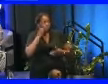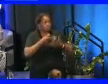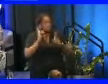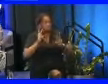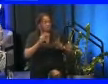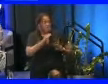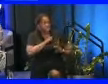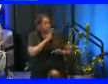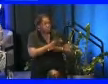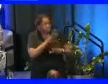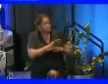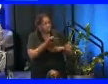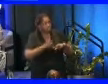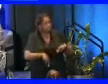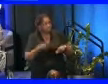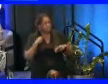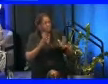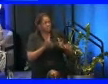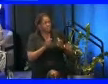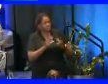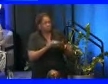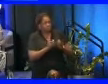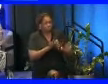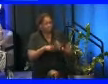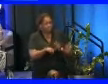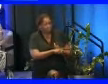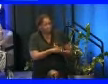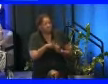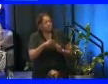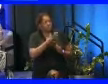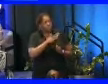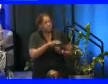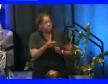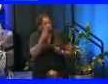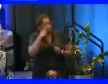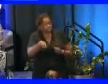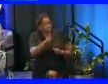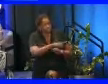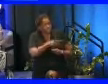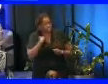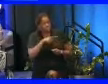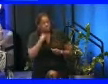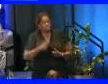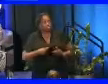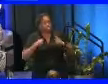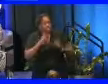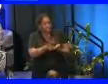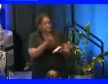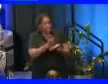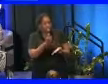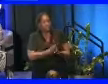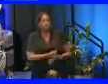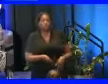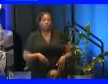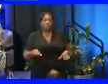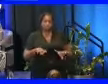watch your attitude. You can't talk to these counselors and these navigators like that. You got to have compassion too for them. They're coming out risking their lives in the campus. They're coming